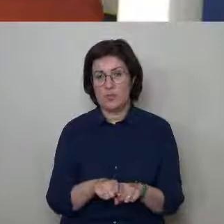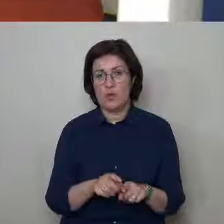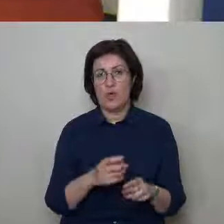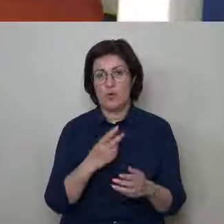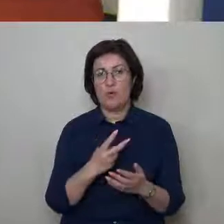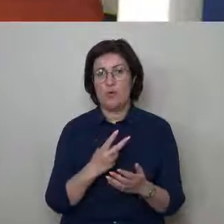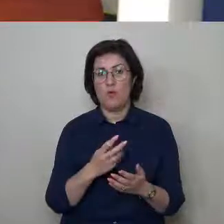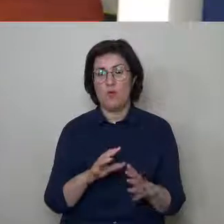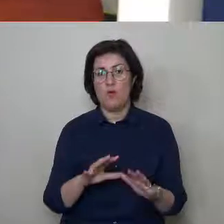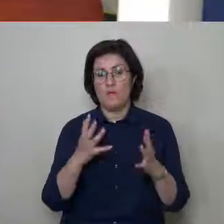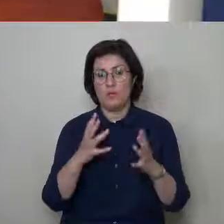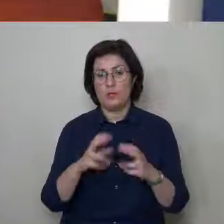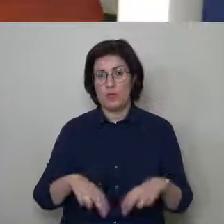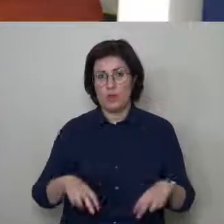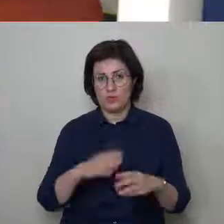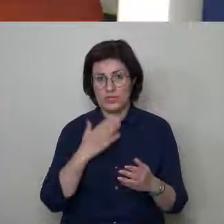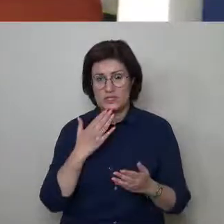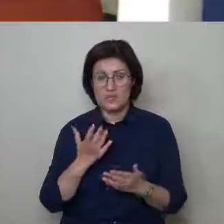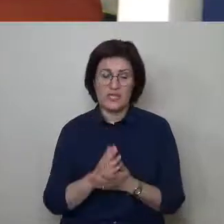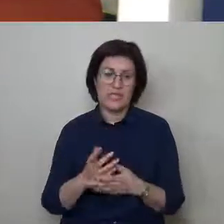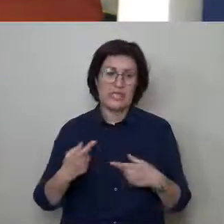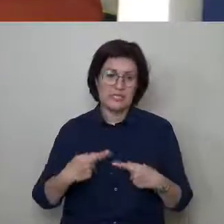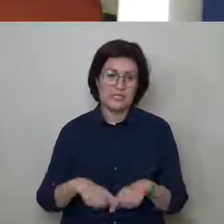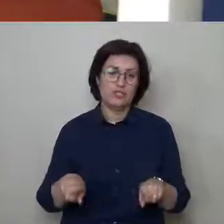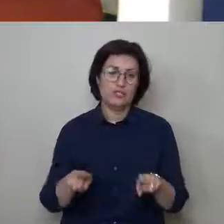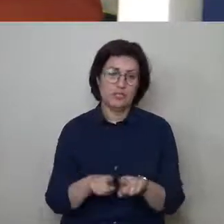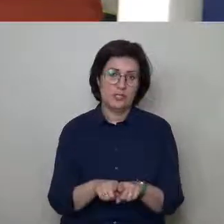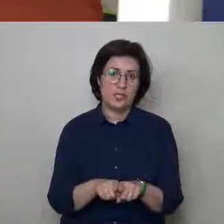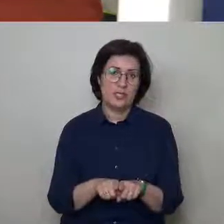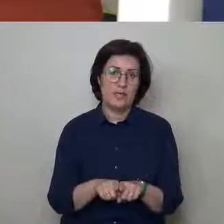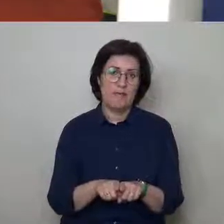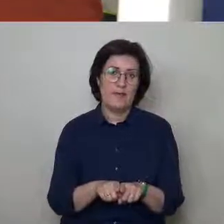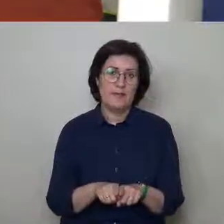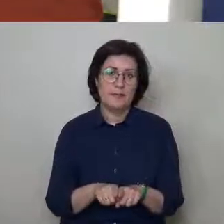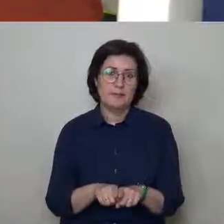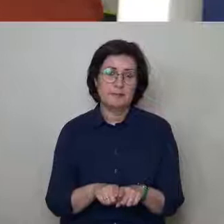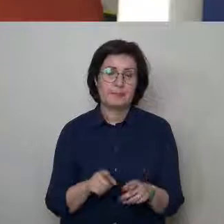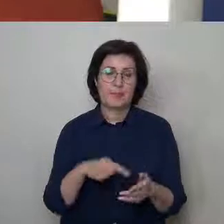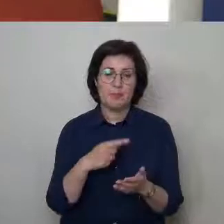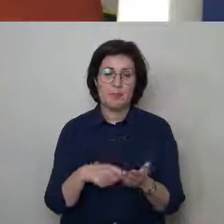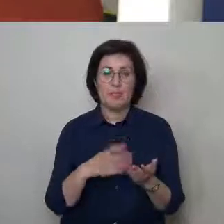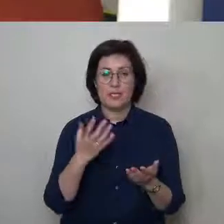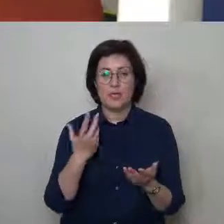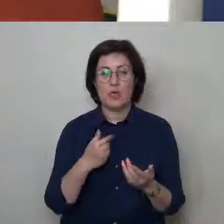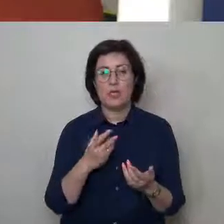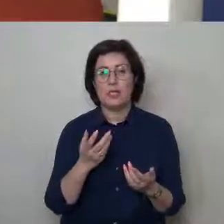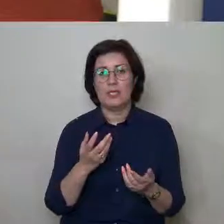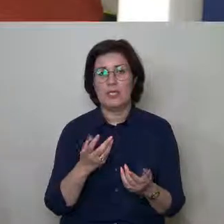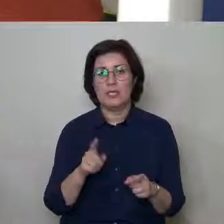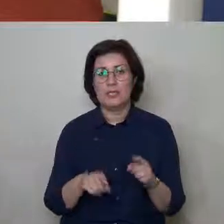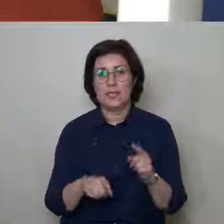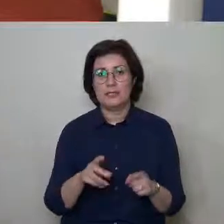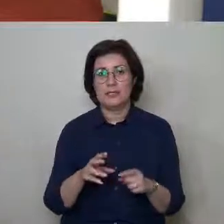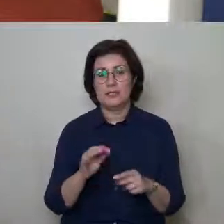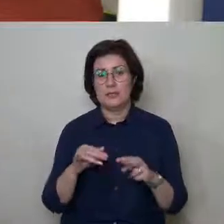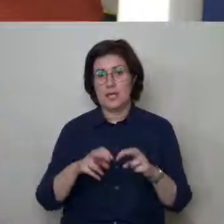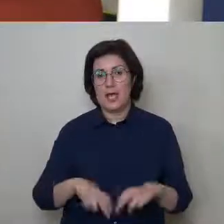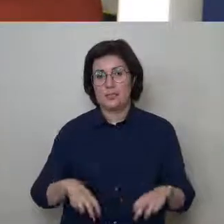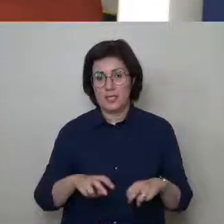have it on oneself. So there are some technical issues